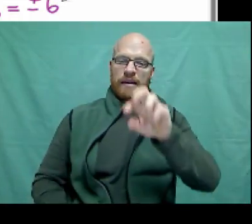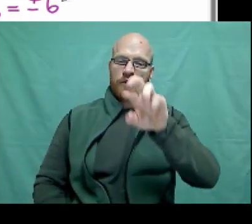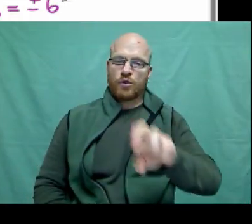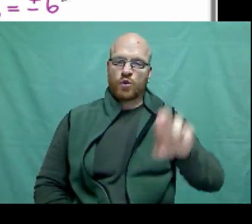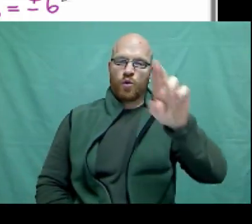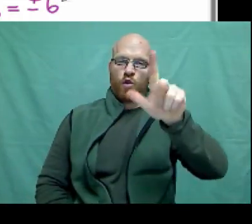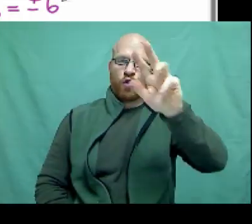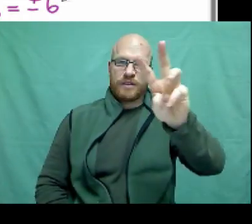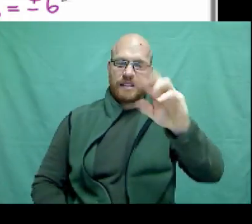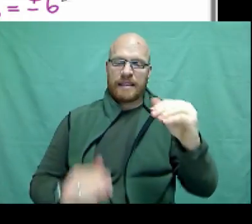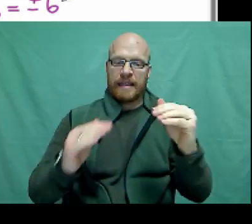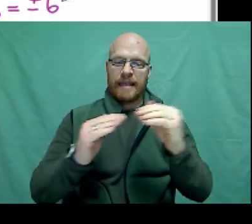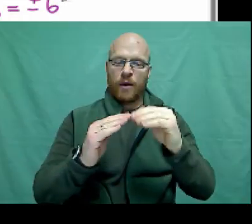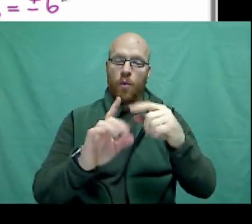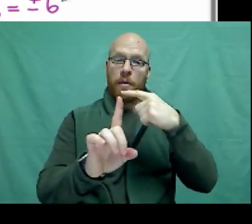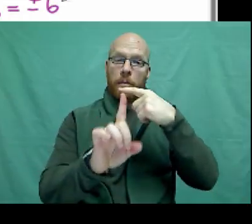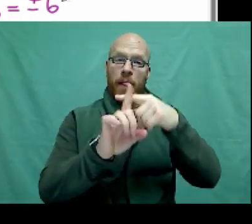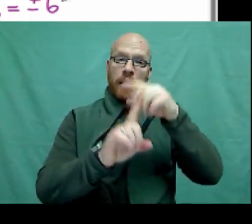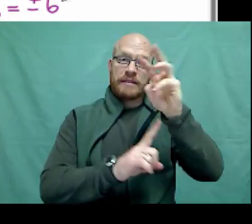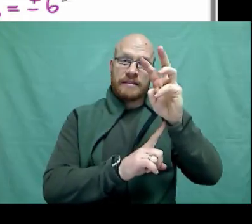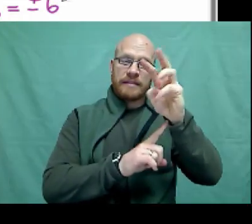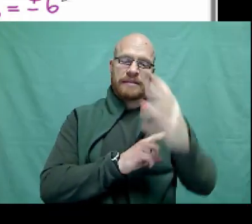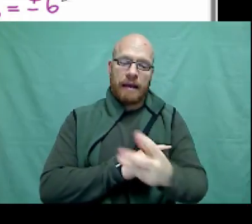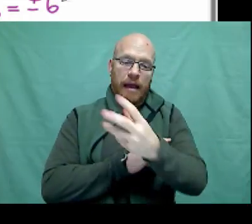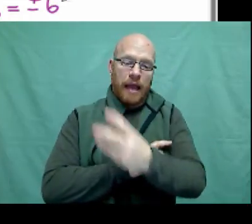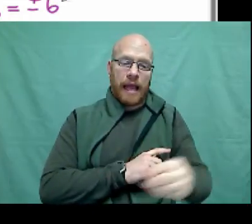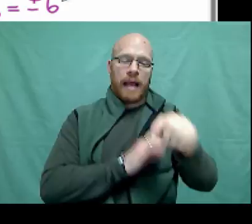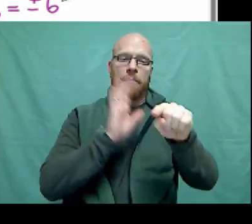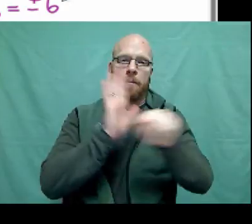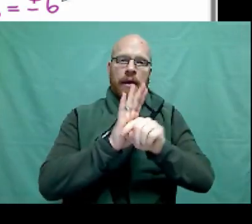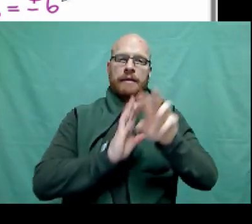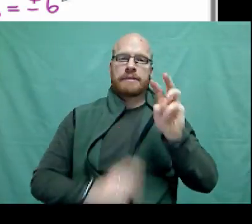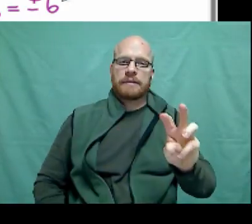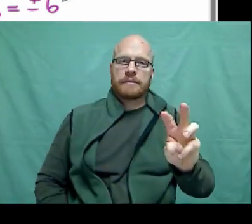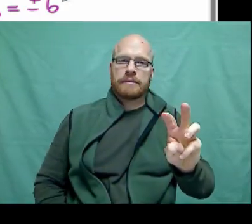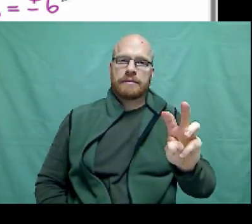That's the correct answer. The square root of 36 is equal to plus